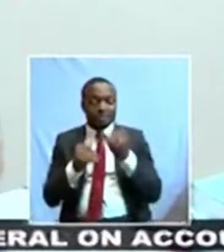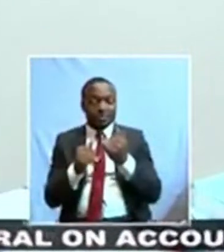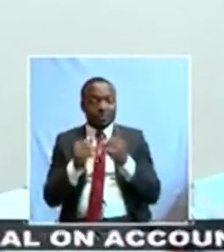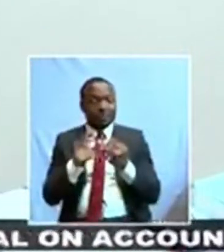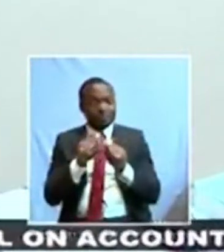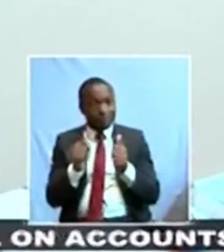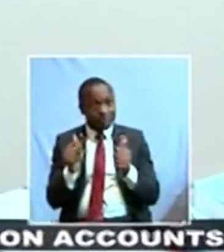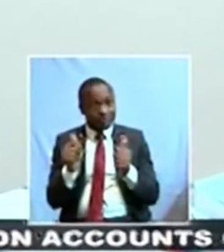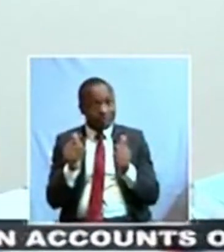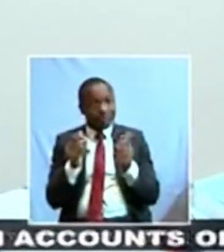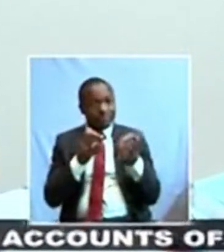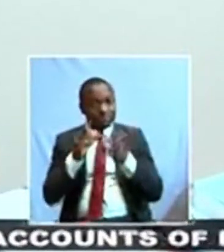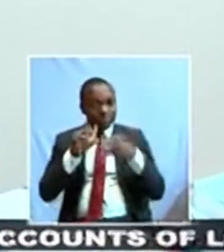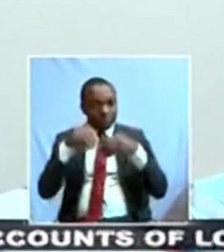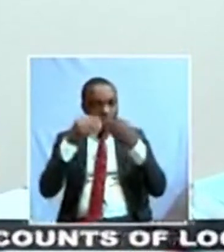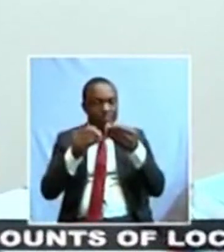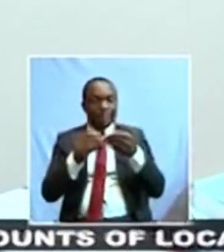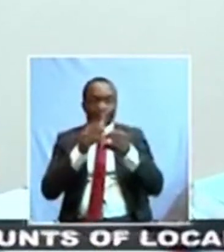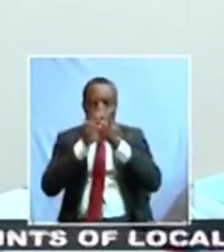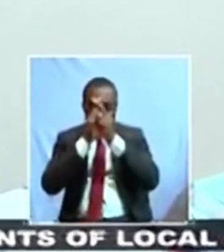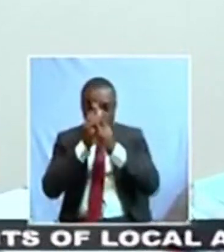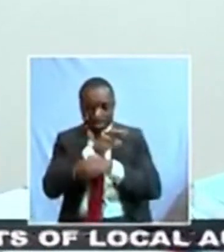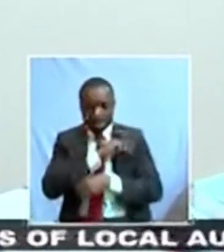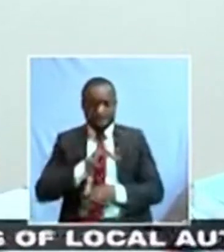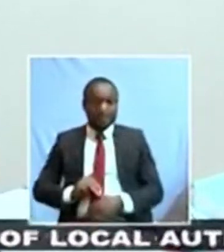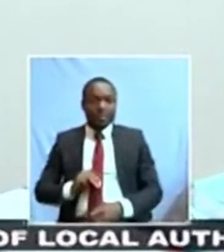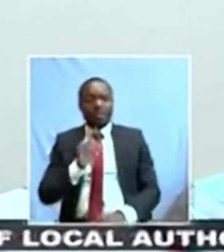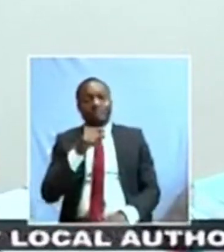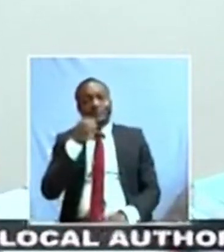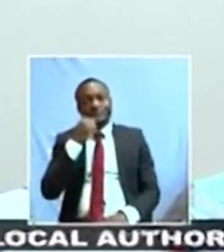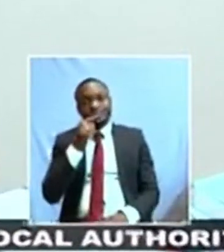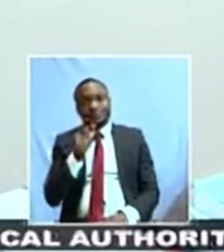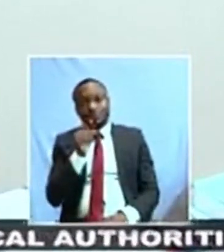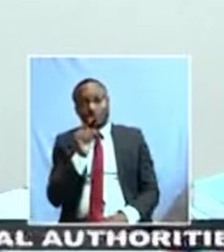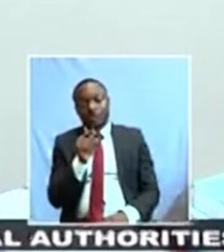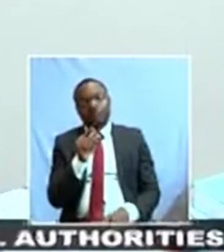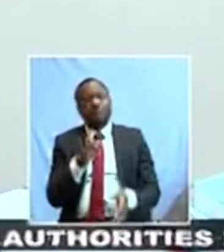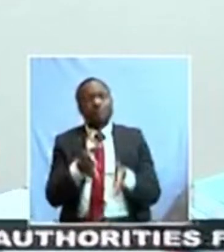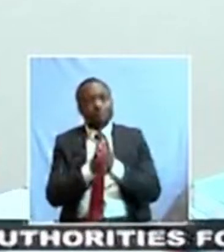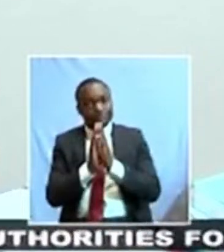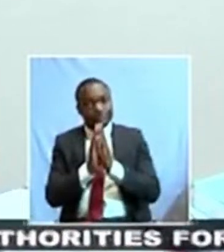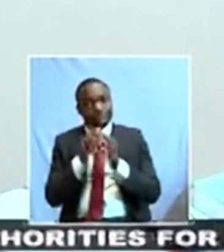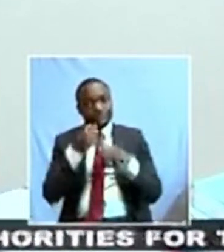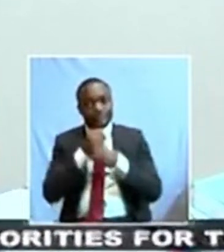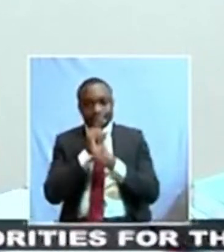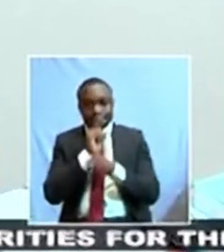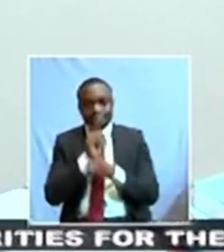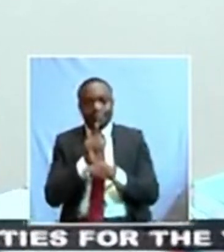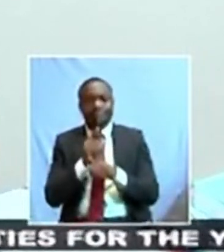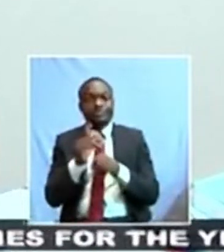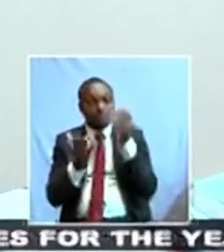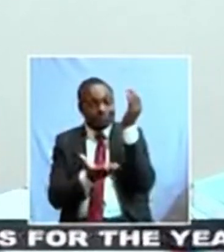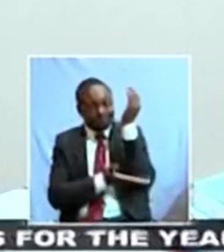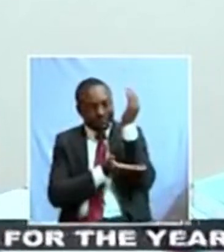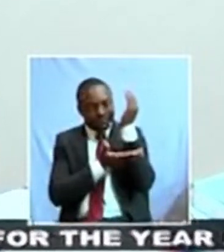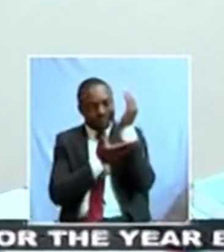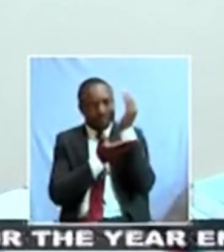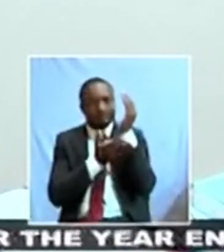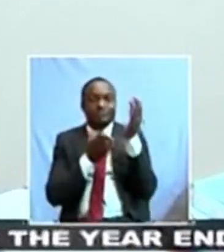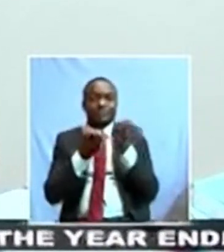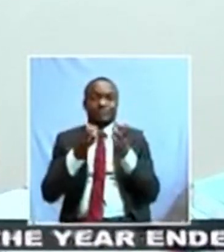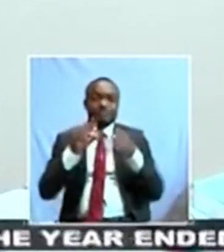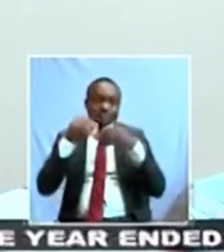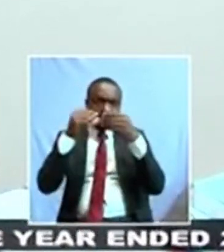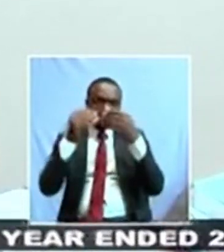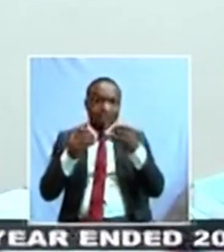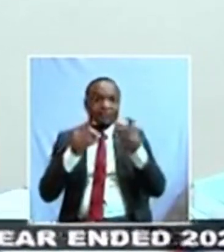Just like the Honorable Member was saying, you are urged to ensure that you enhance service